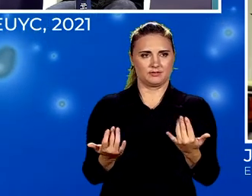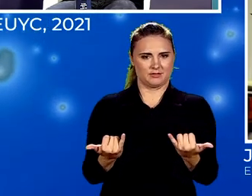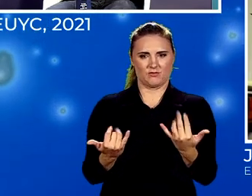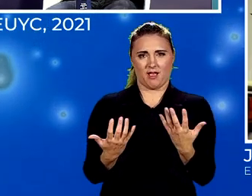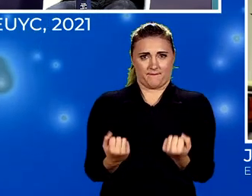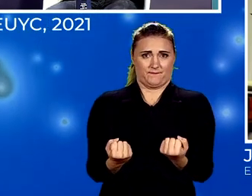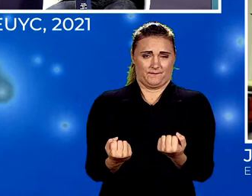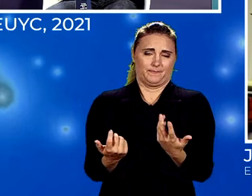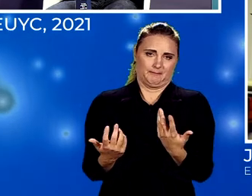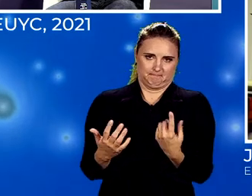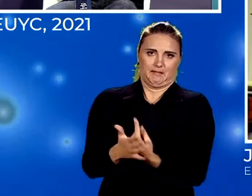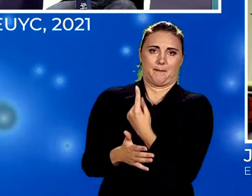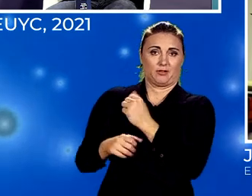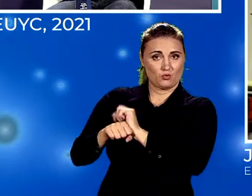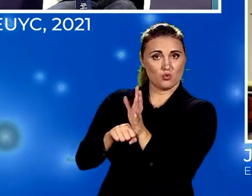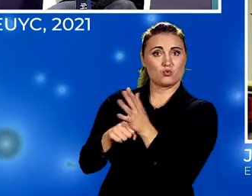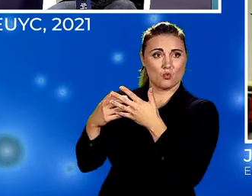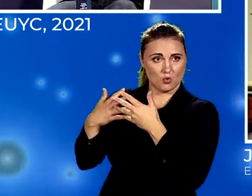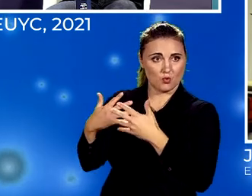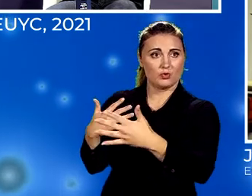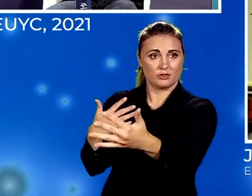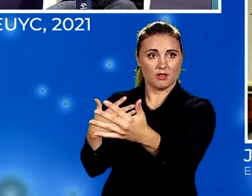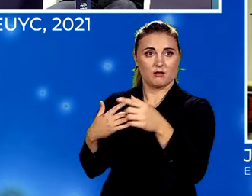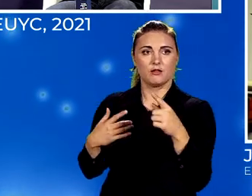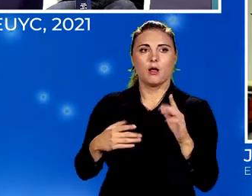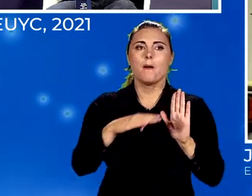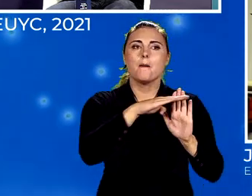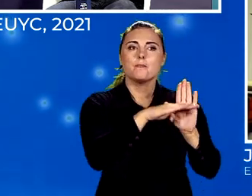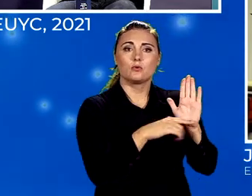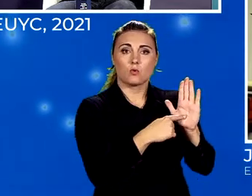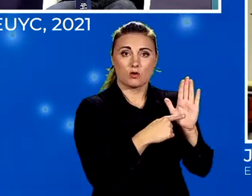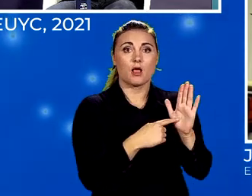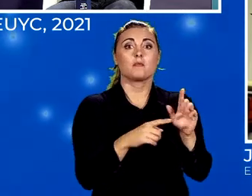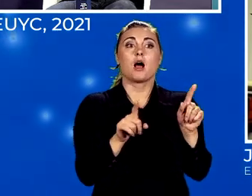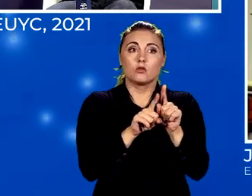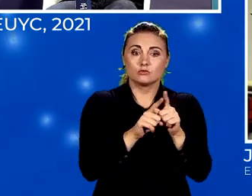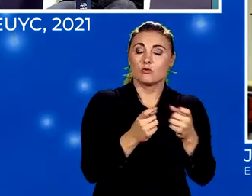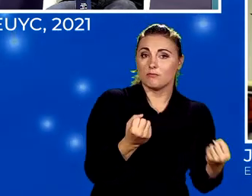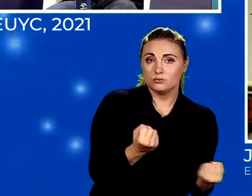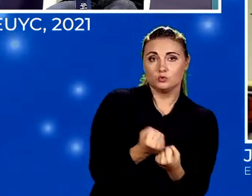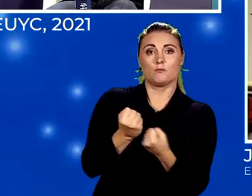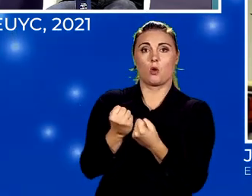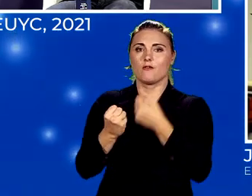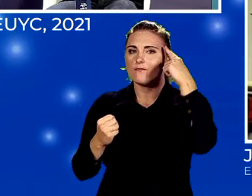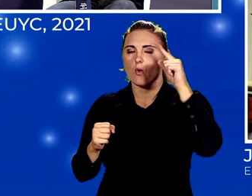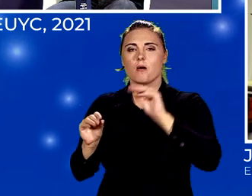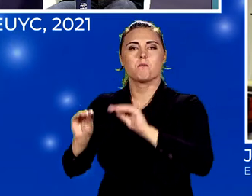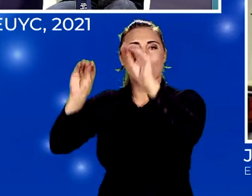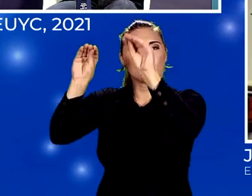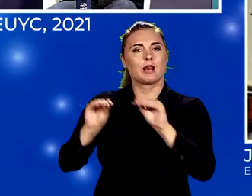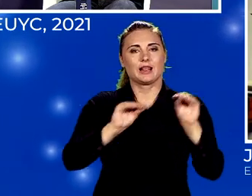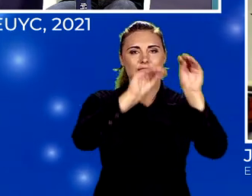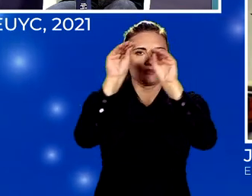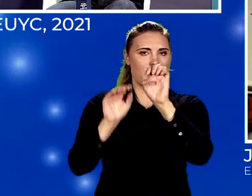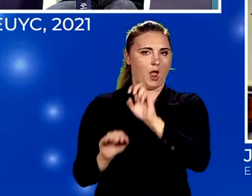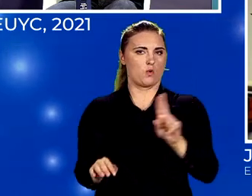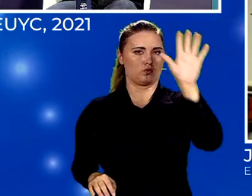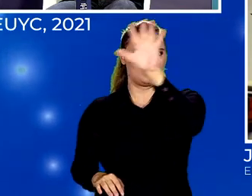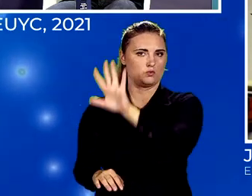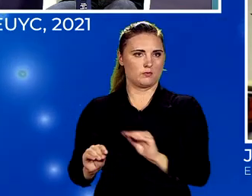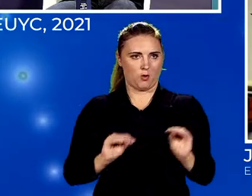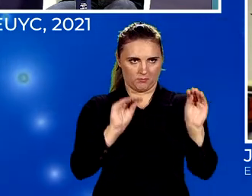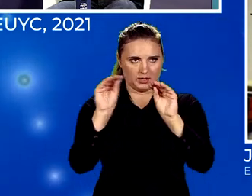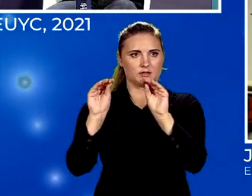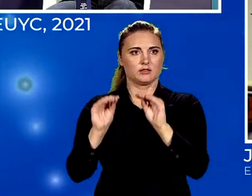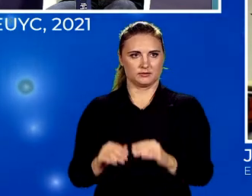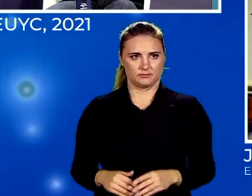course, programs that are supporting mobilities were stopped, yeah, because of all the restrictions and so on.